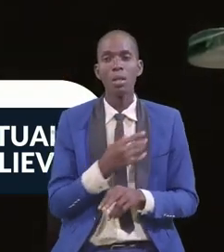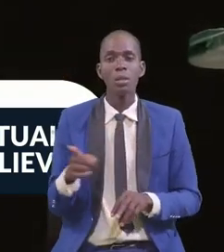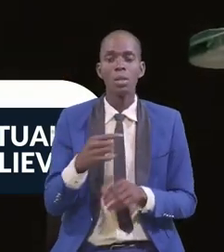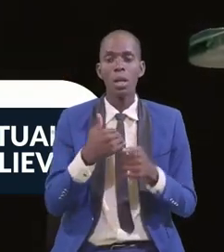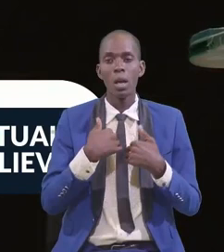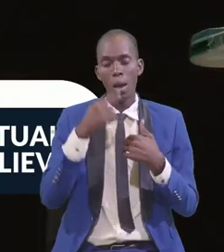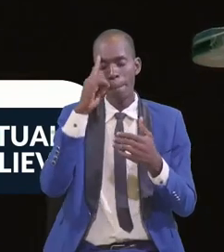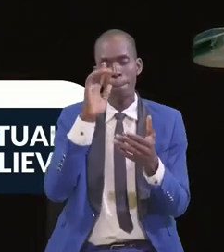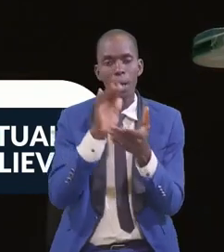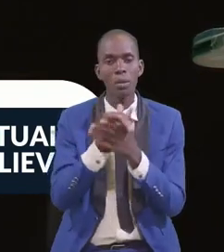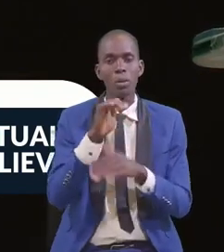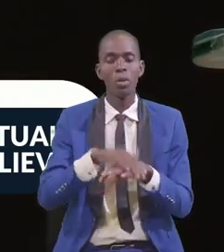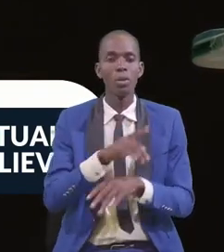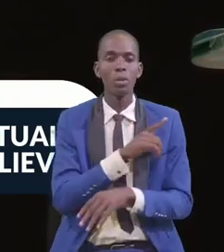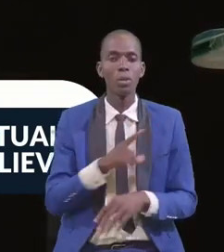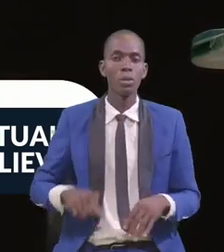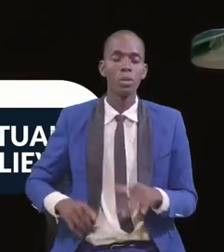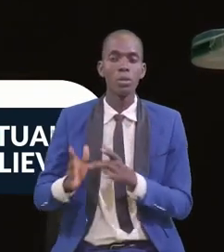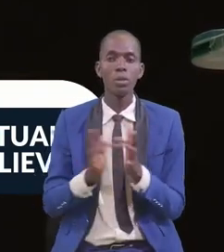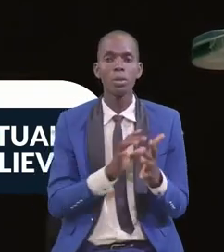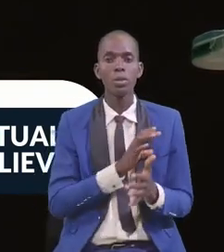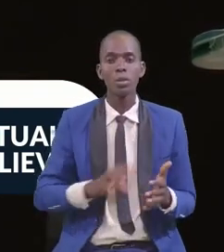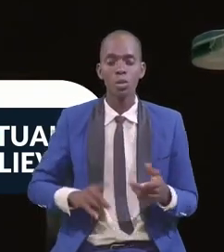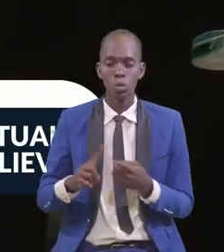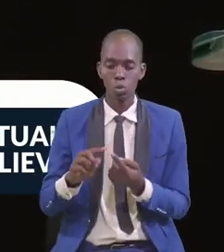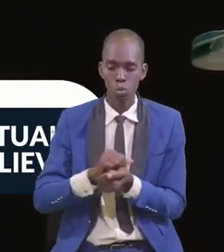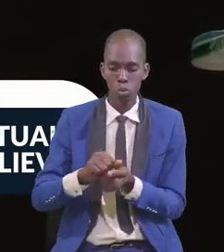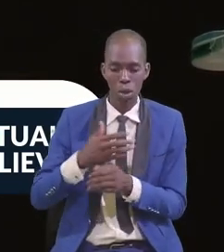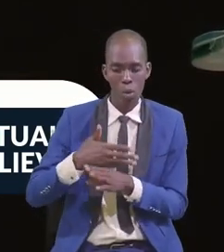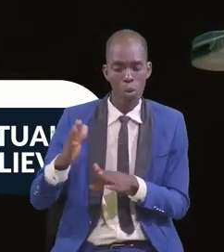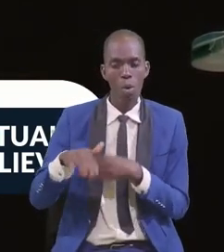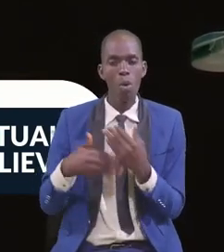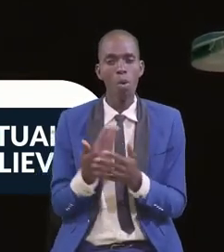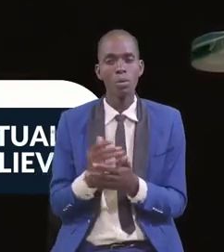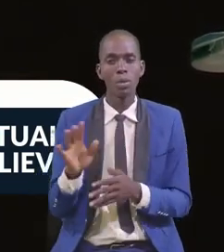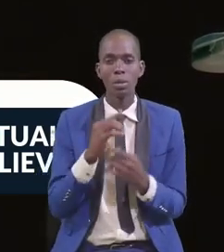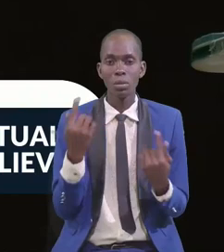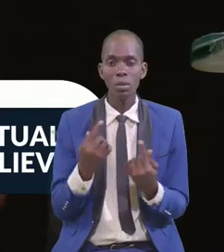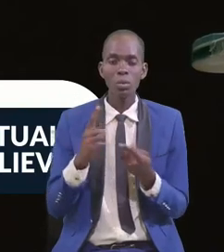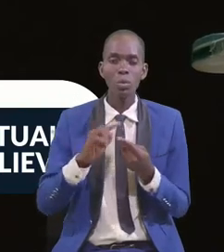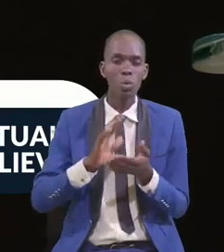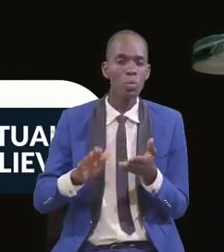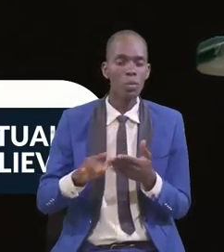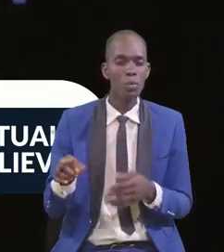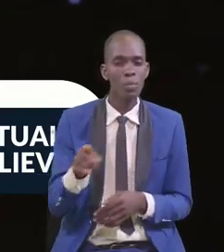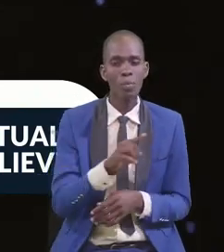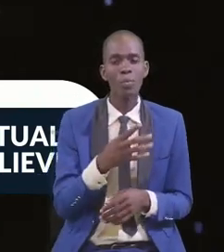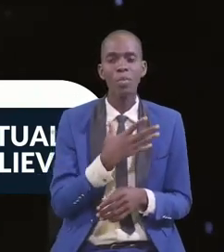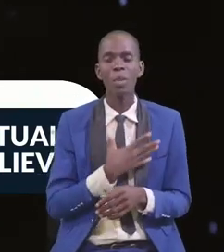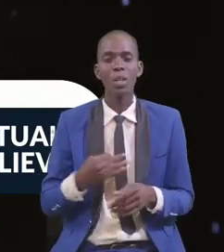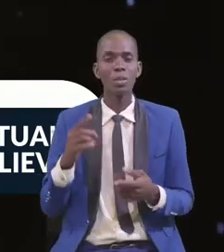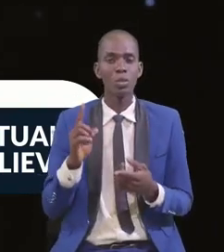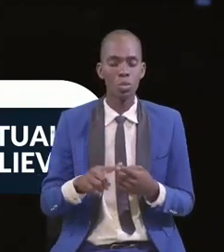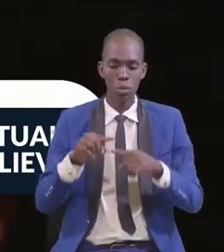Lord Jesus Christ to wash away all those sins, to forgive them all those sins, and to